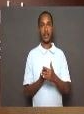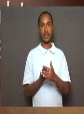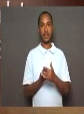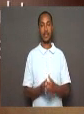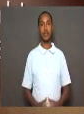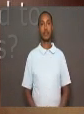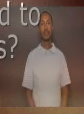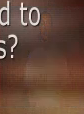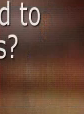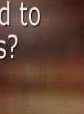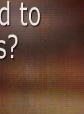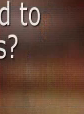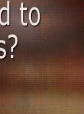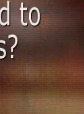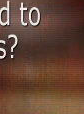Begin.